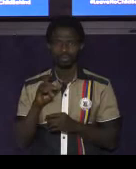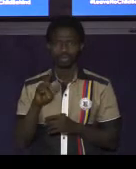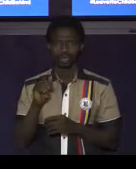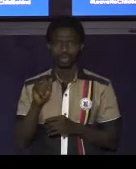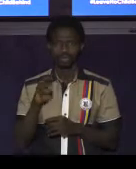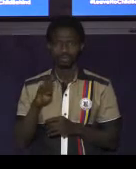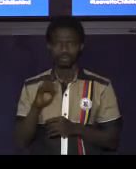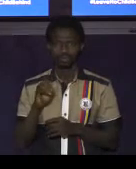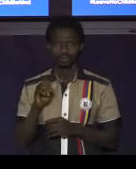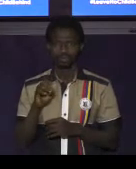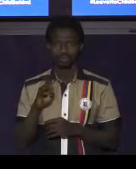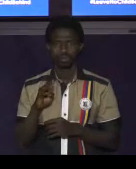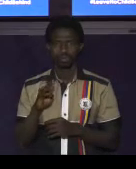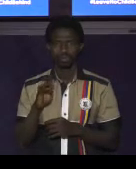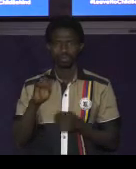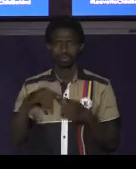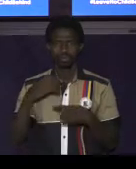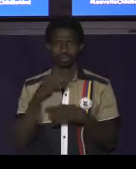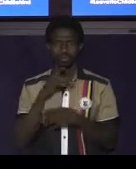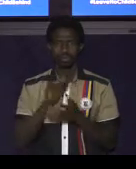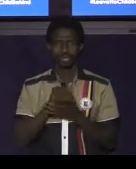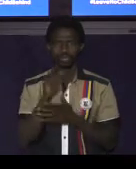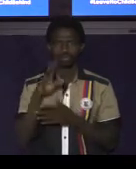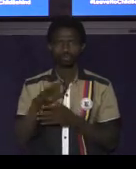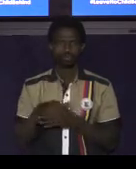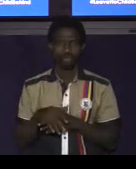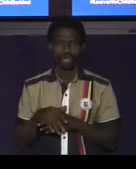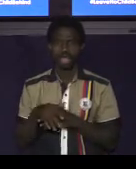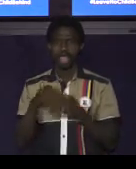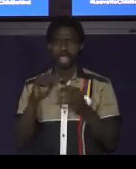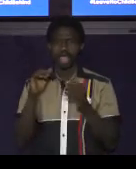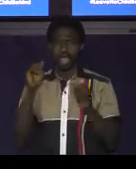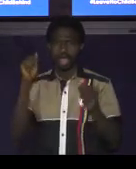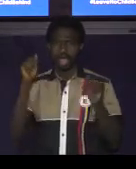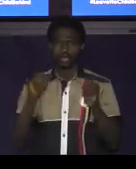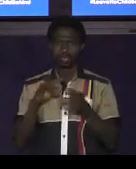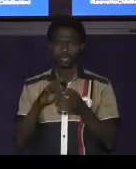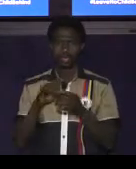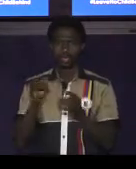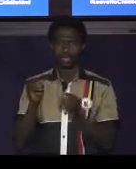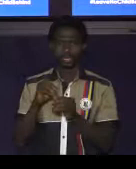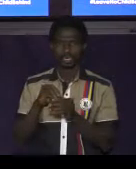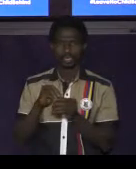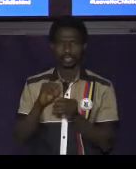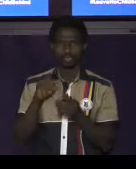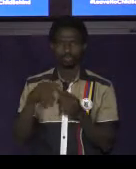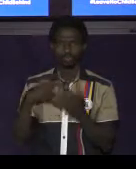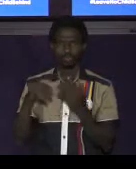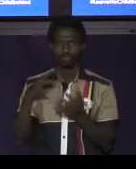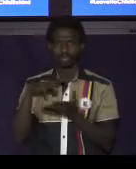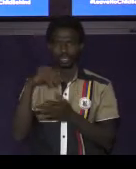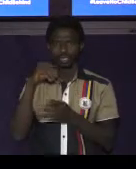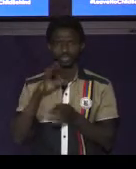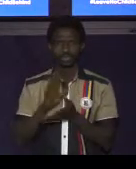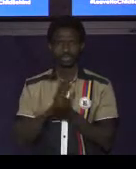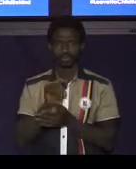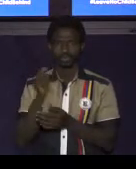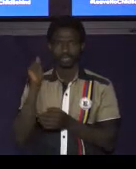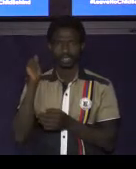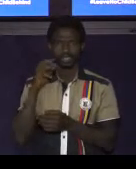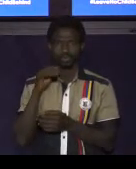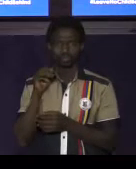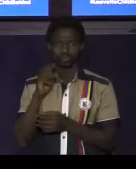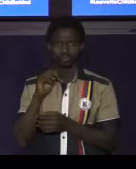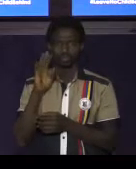LASUBEB. It is to ensure that you're academically engaged in addition to what you're learning in school. I am Auntie Fumi,